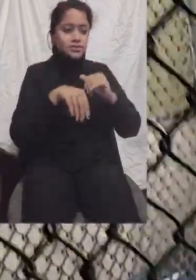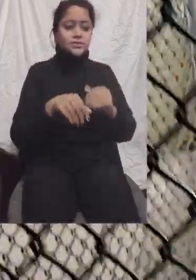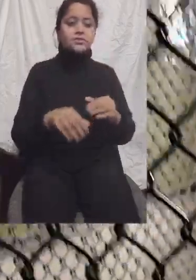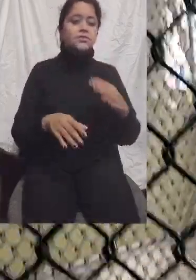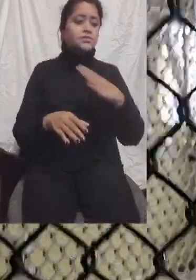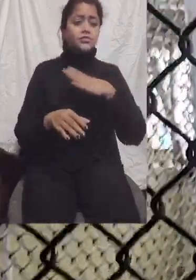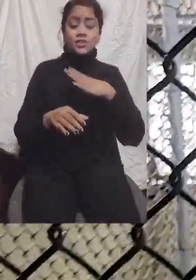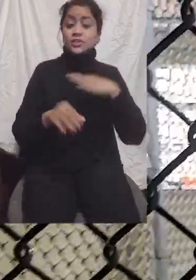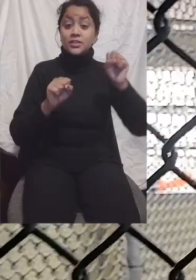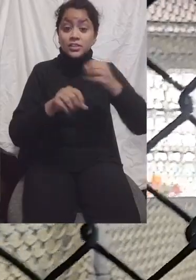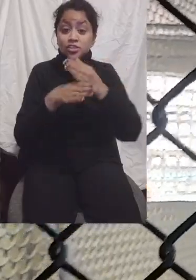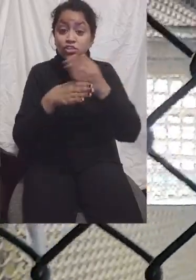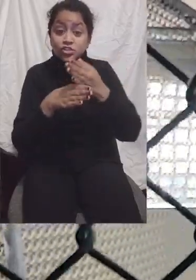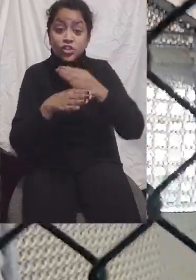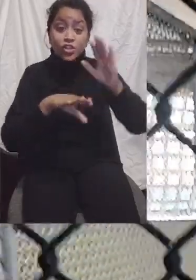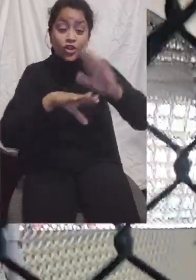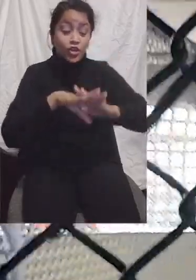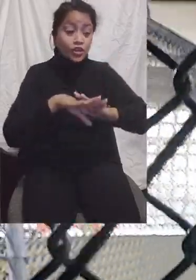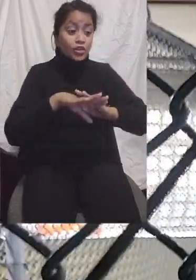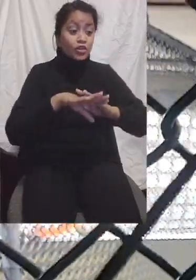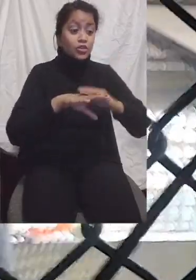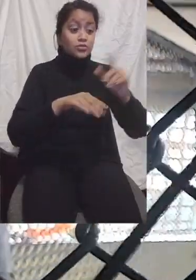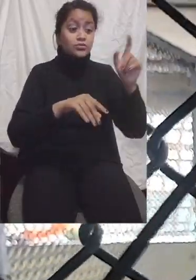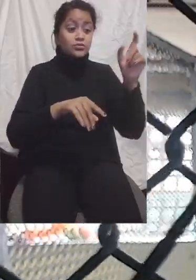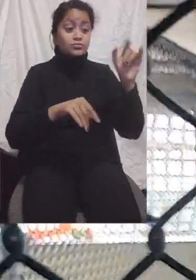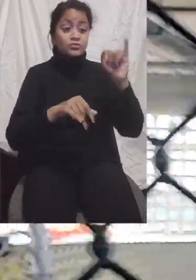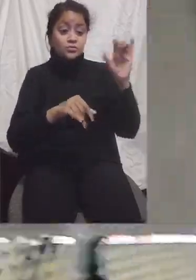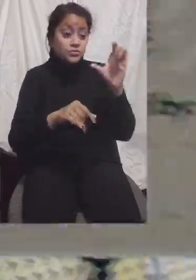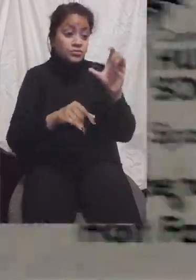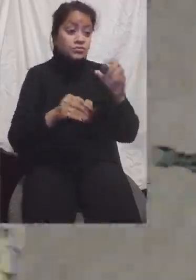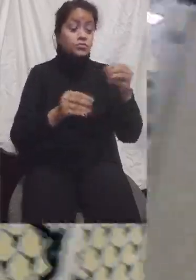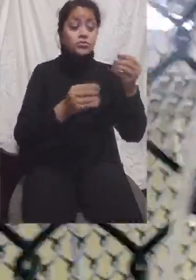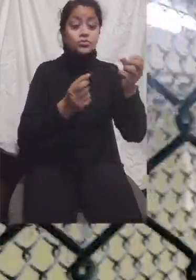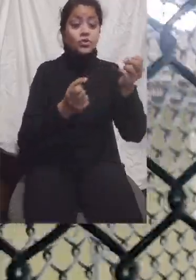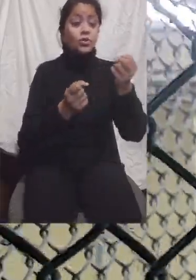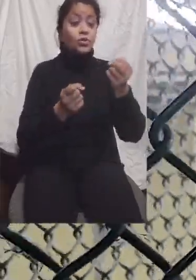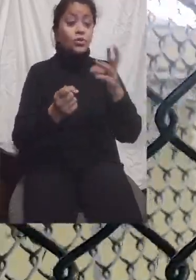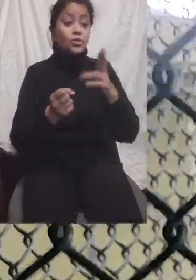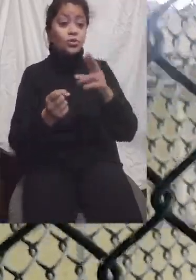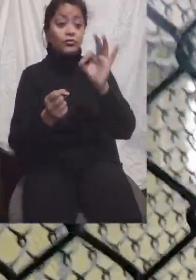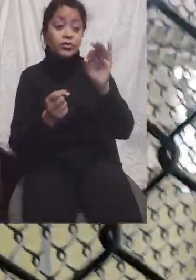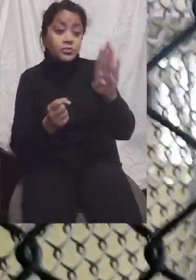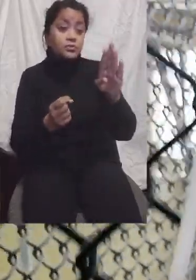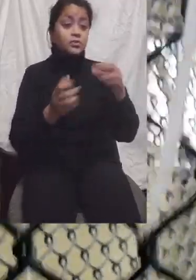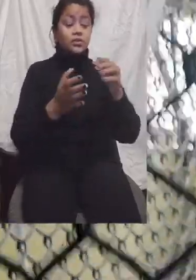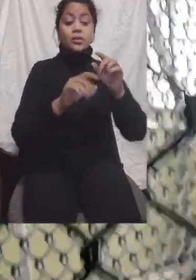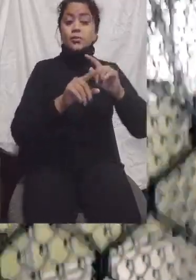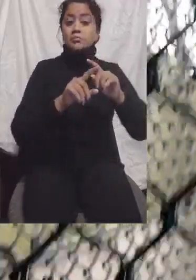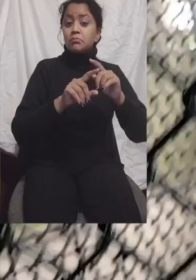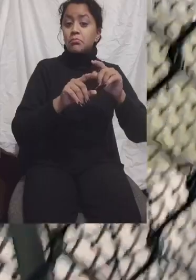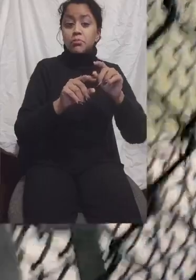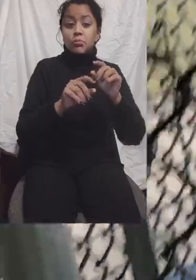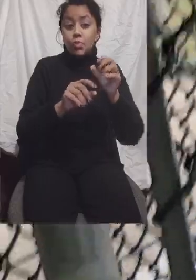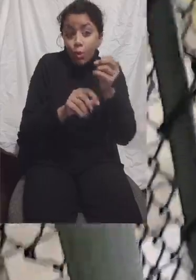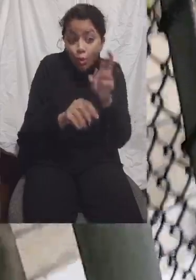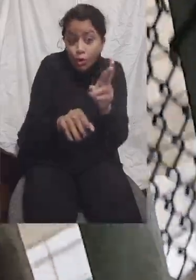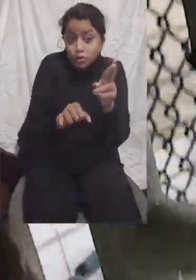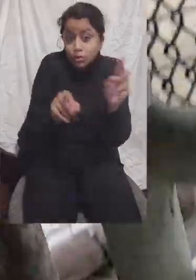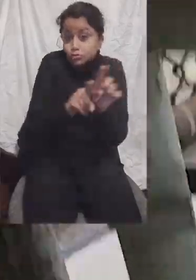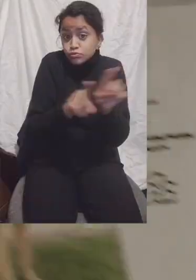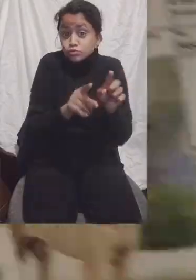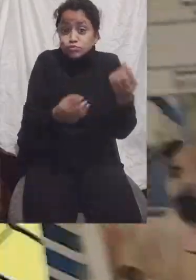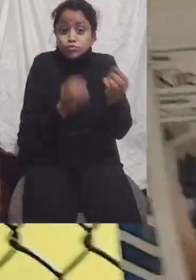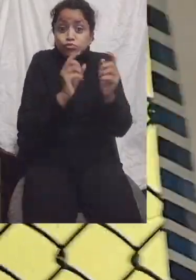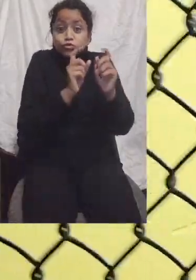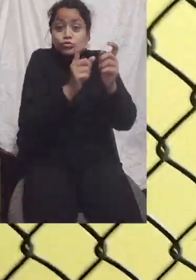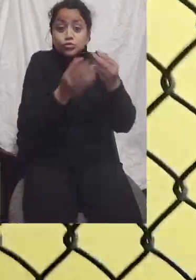then is share our posts on social media, or they can donate money, or they just spread the word. So that's all very